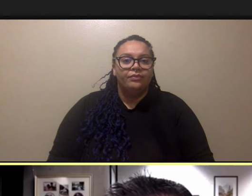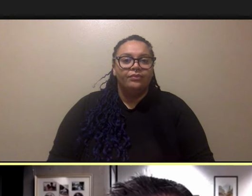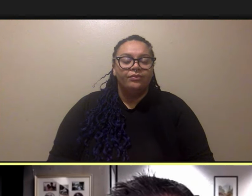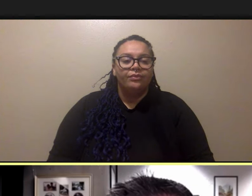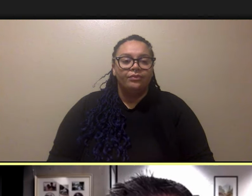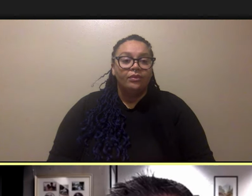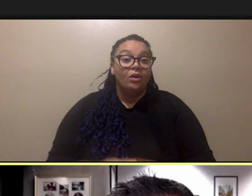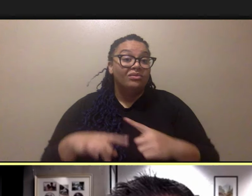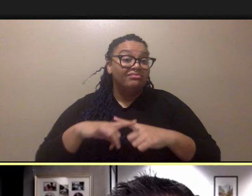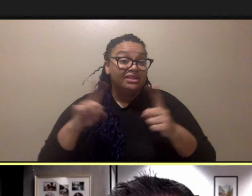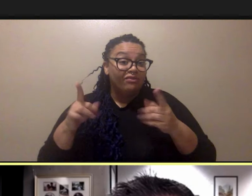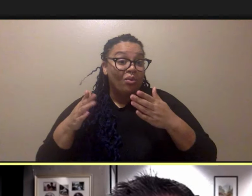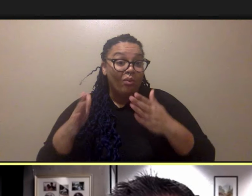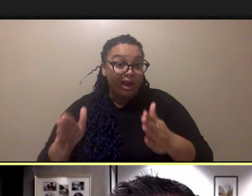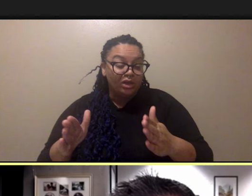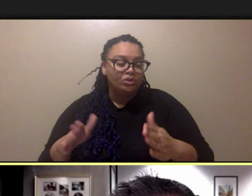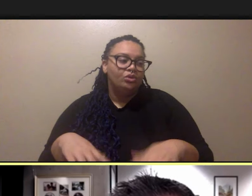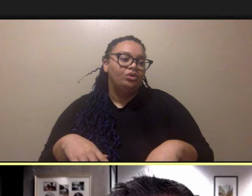exit slavery.